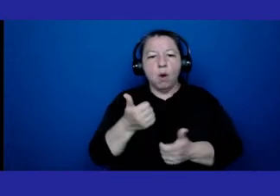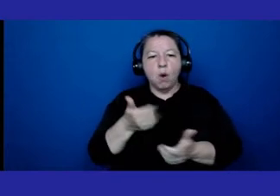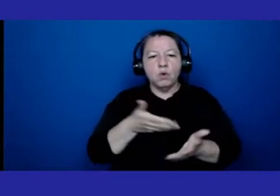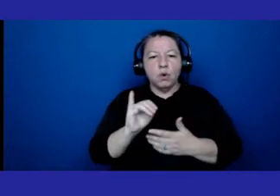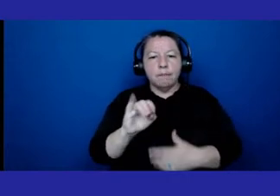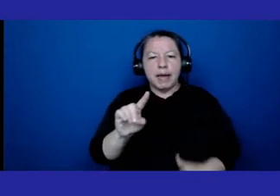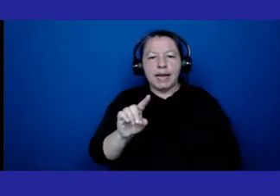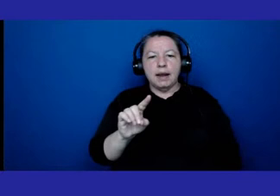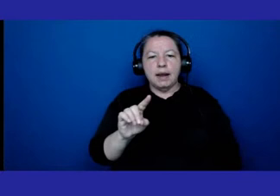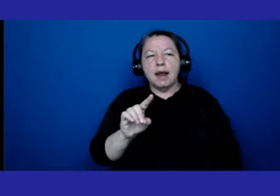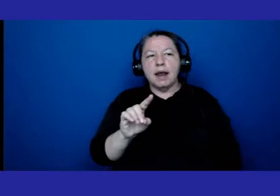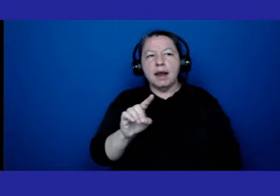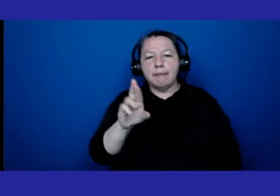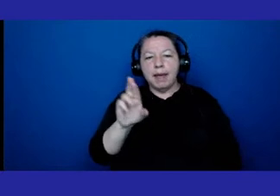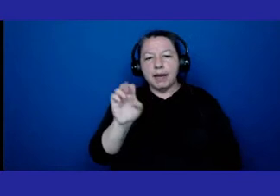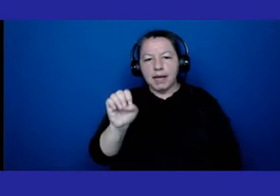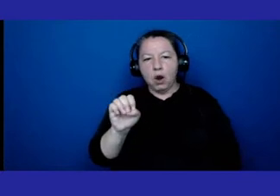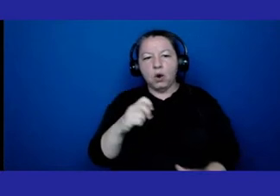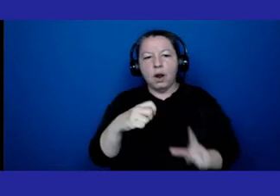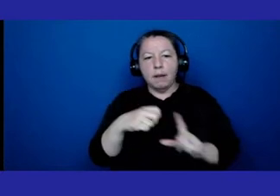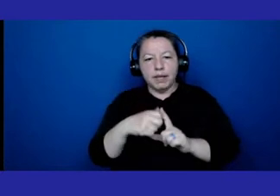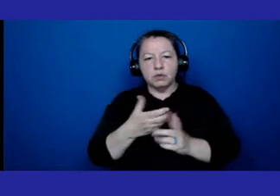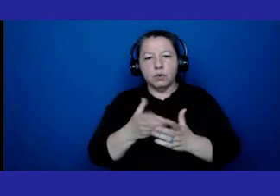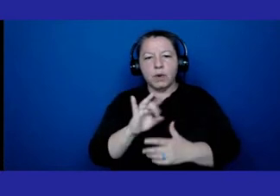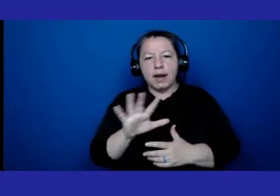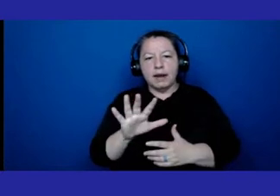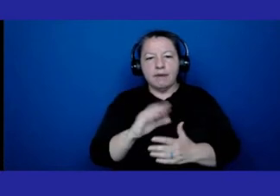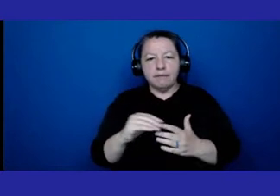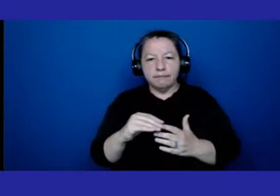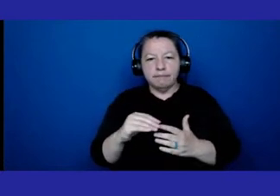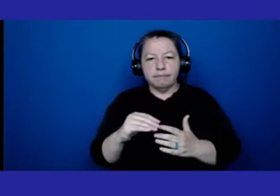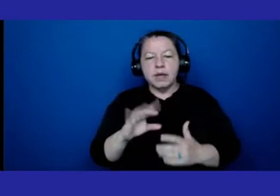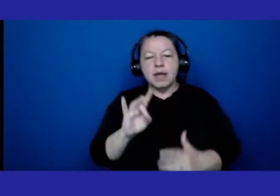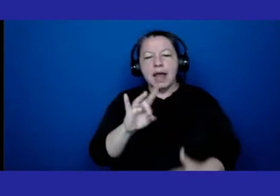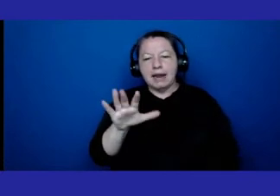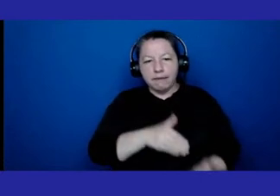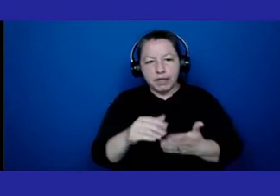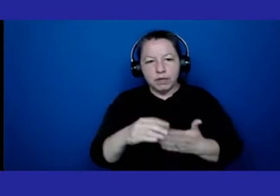Medicaid appeals coming in at $85 million, which we don't budget for.